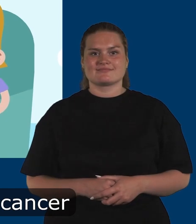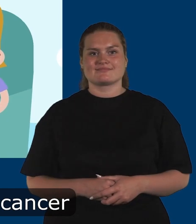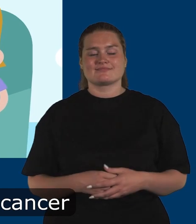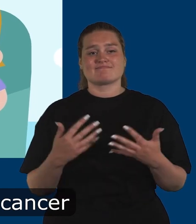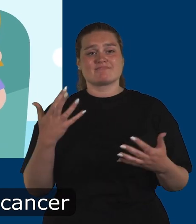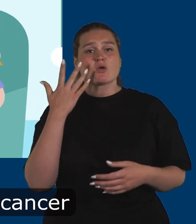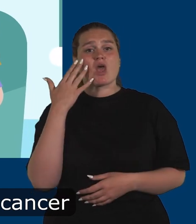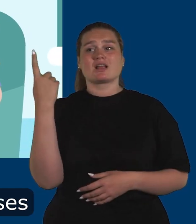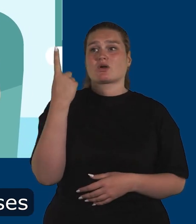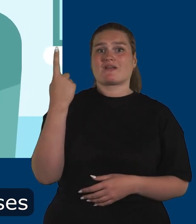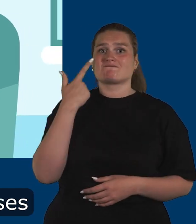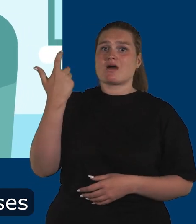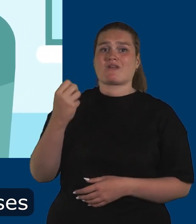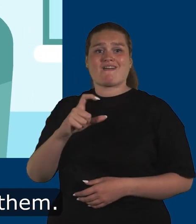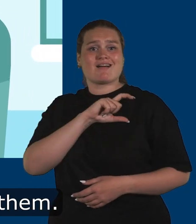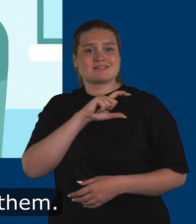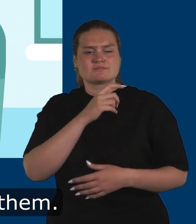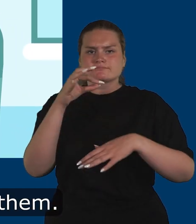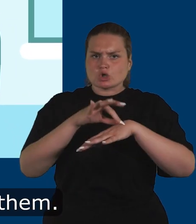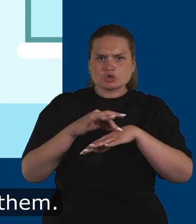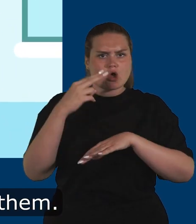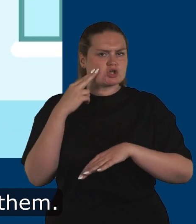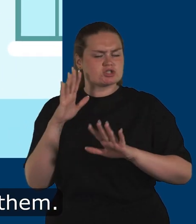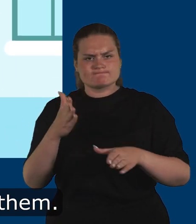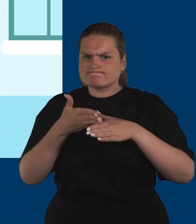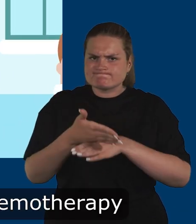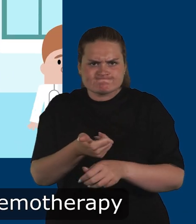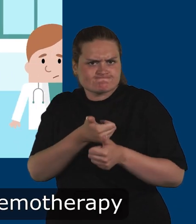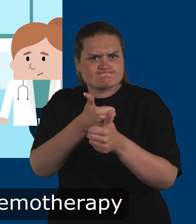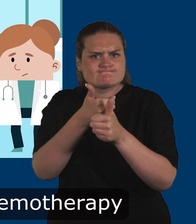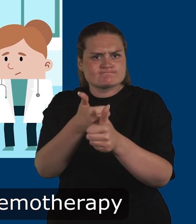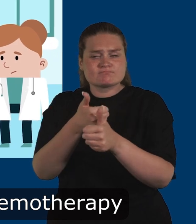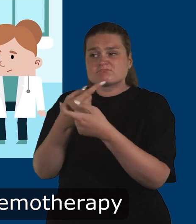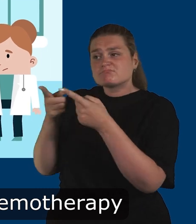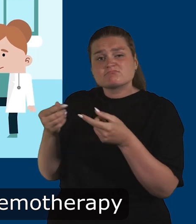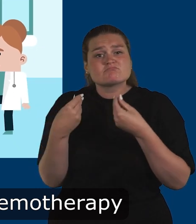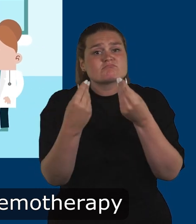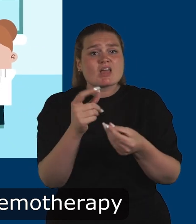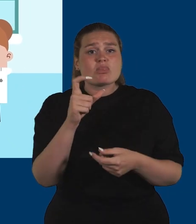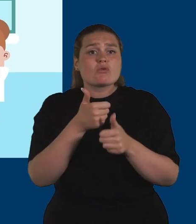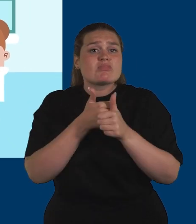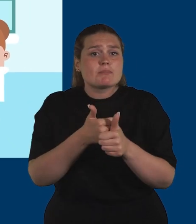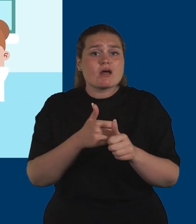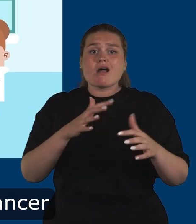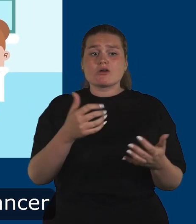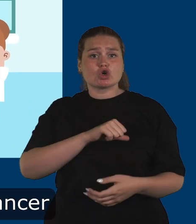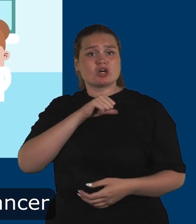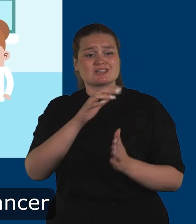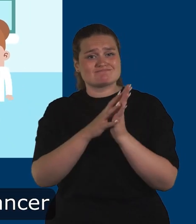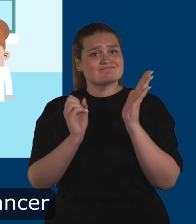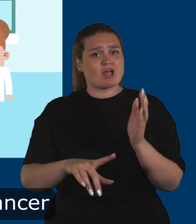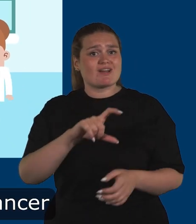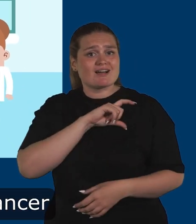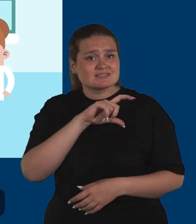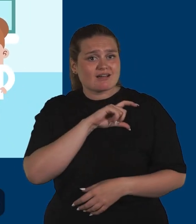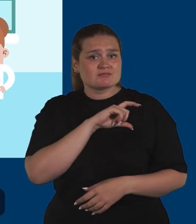When someone has cancer, doctors and nurses work hard to treat them. They might give them chemotherapy or surgery to get rid